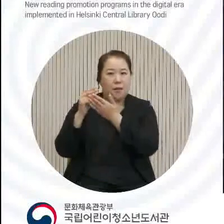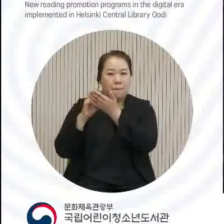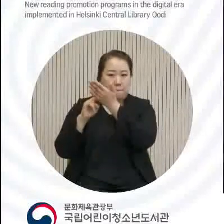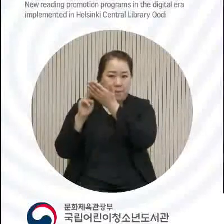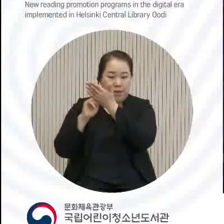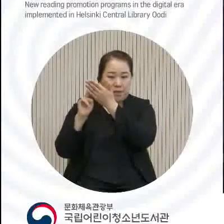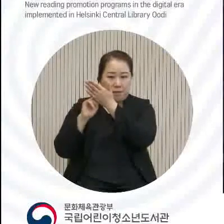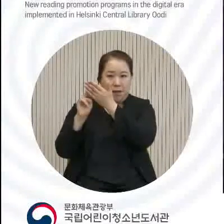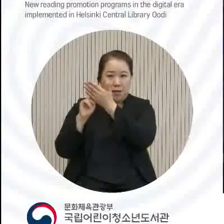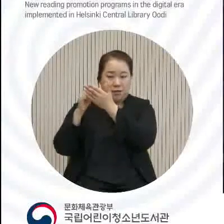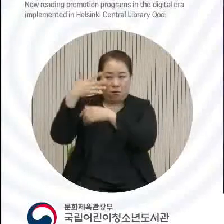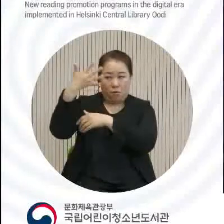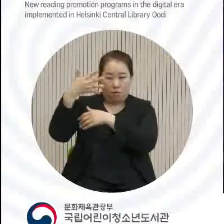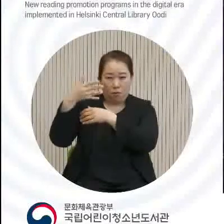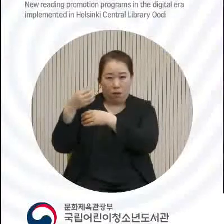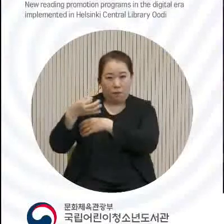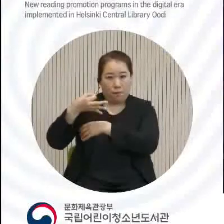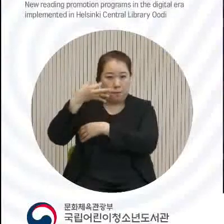Finnish instrument.